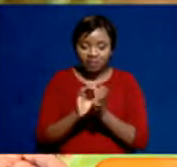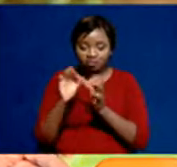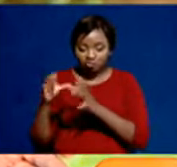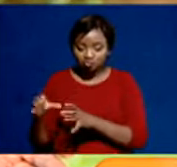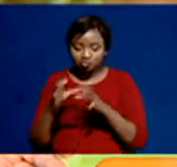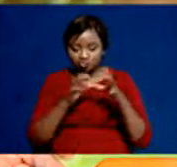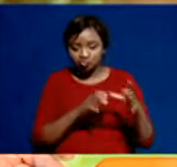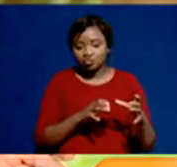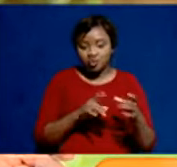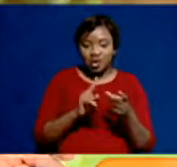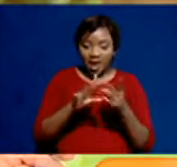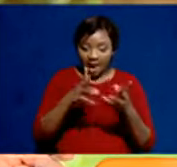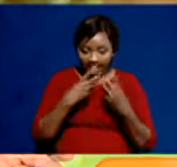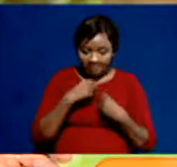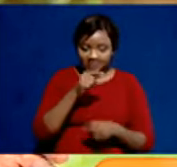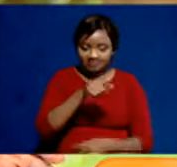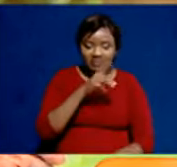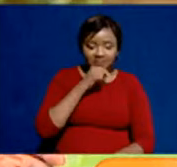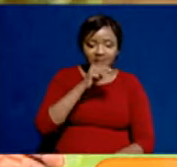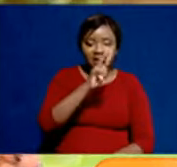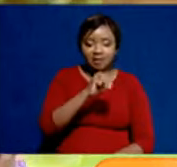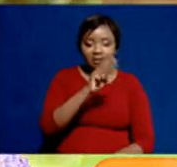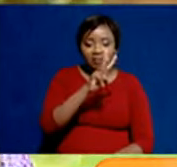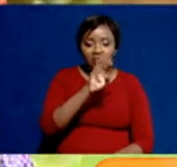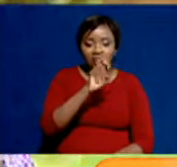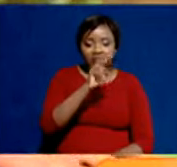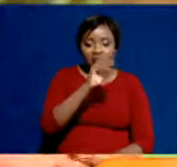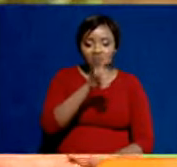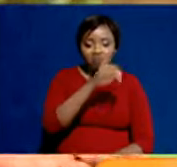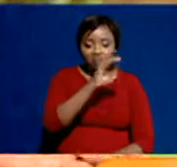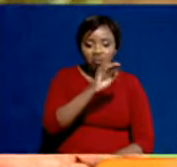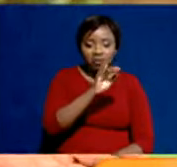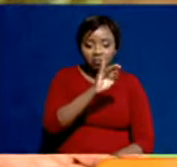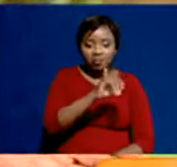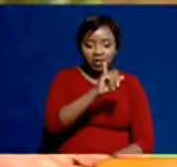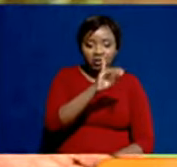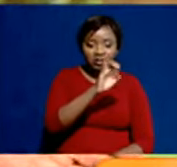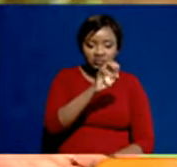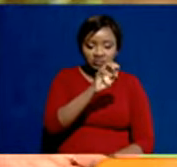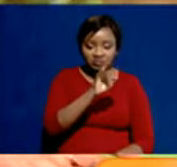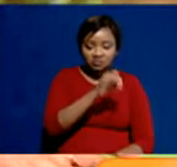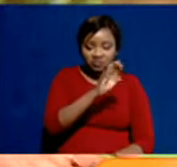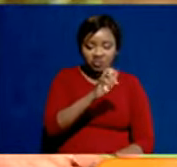Took in Mwenje as a whip, and Sabina retained being a whip.